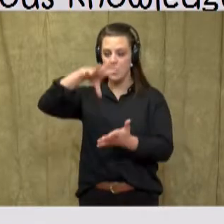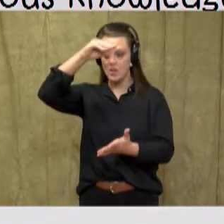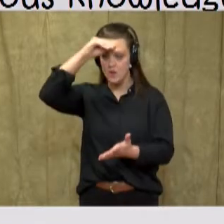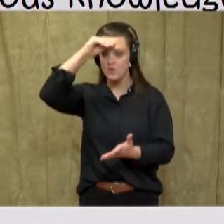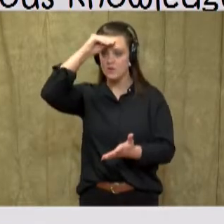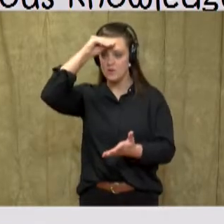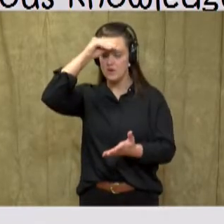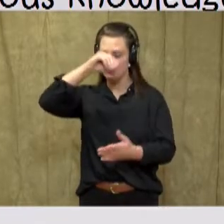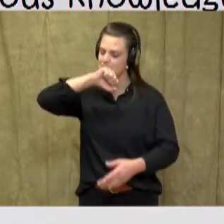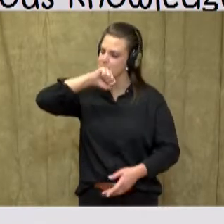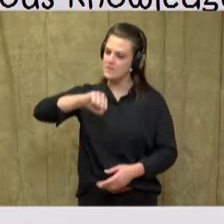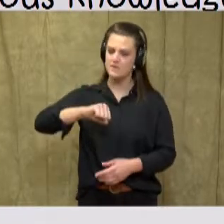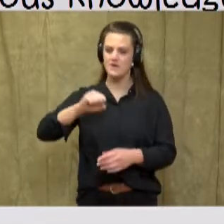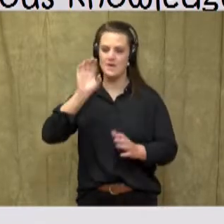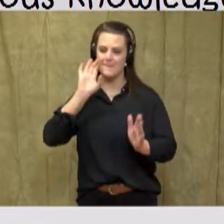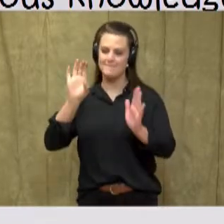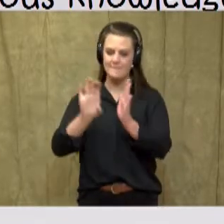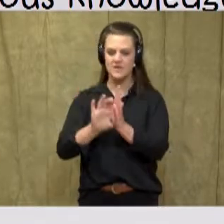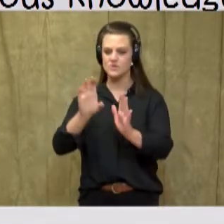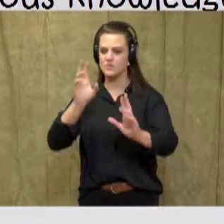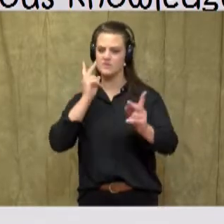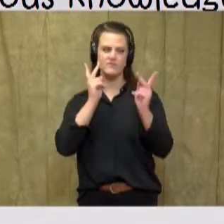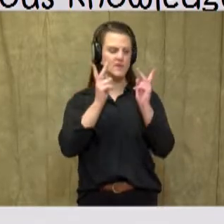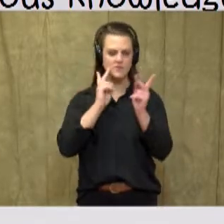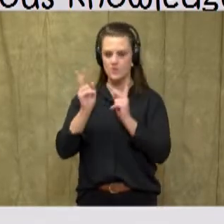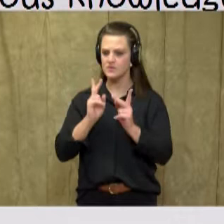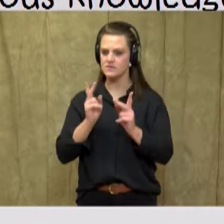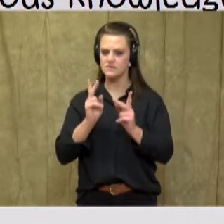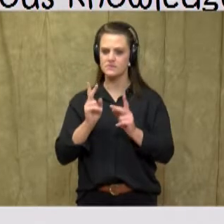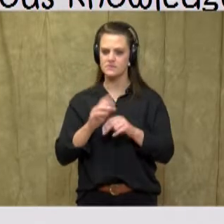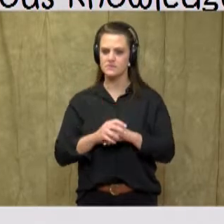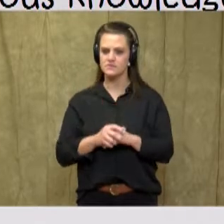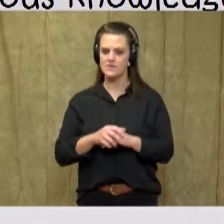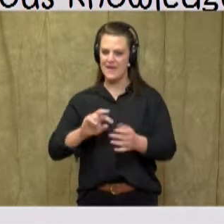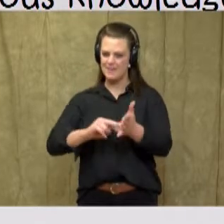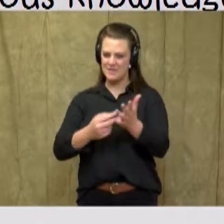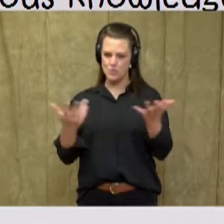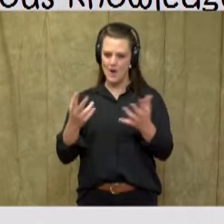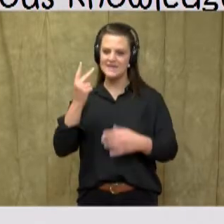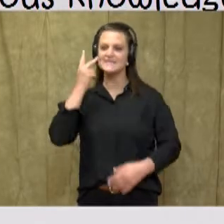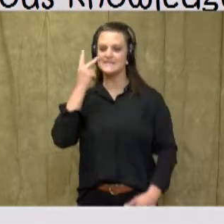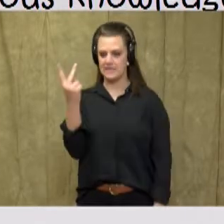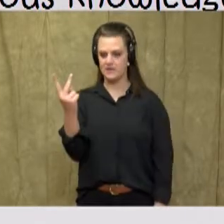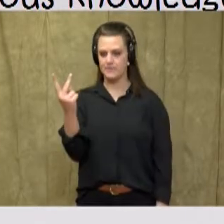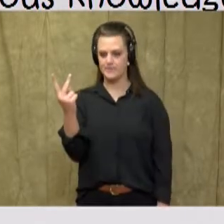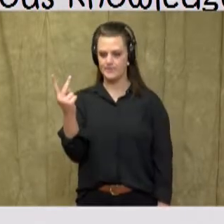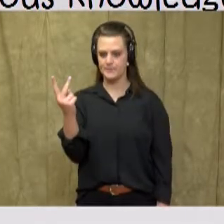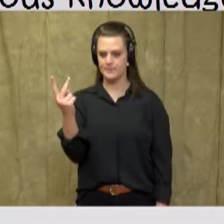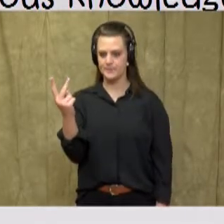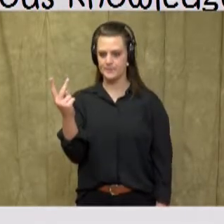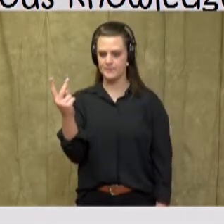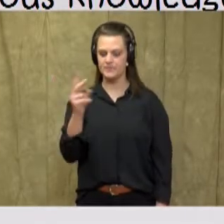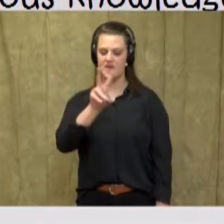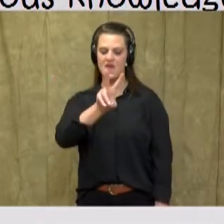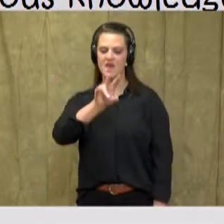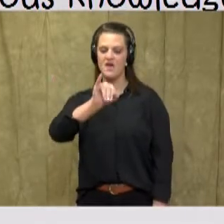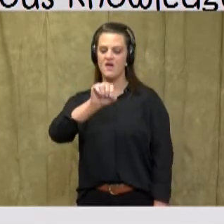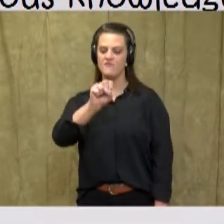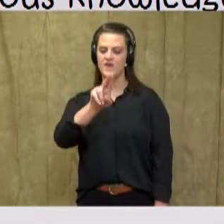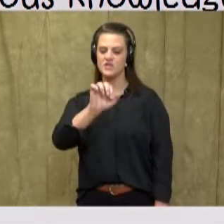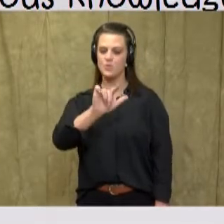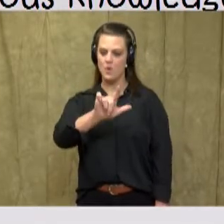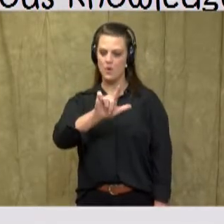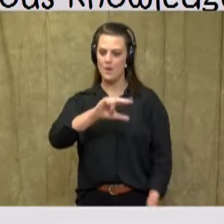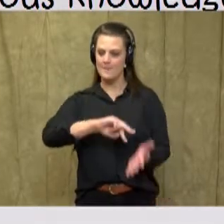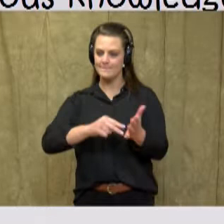We love visuals. And visi means to see. So we a lot of times, and you